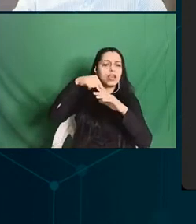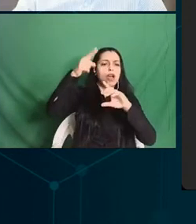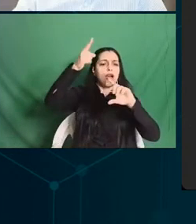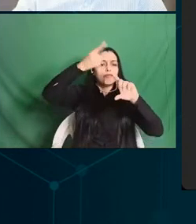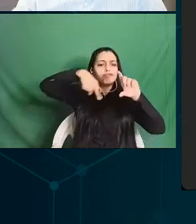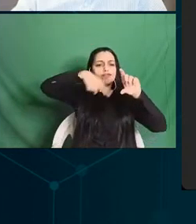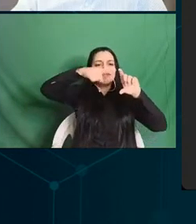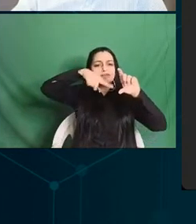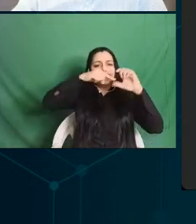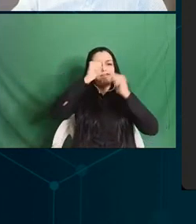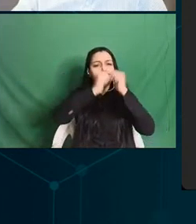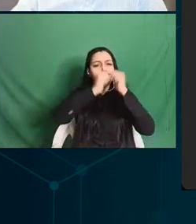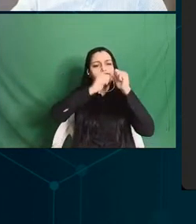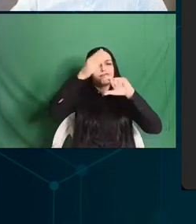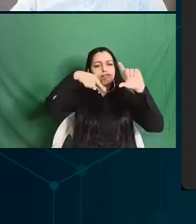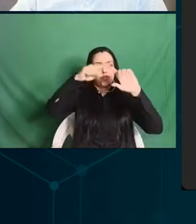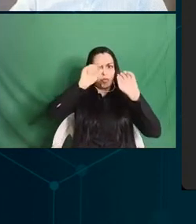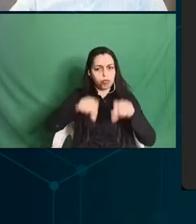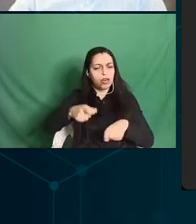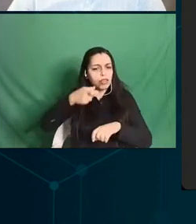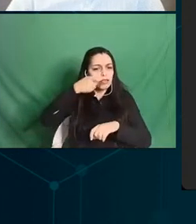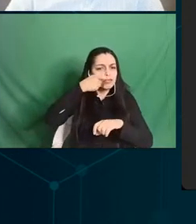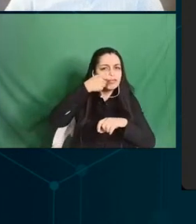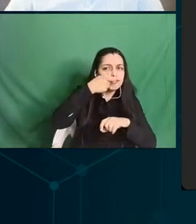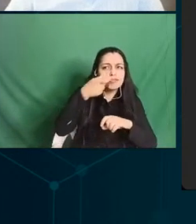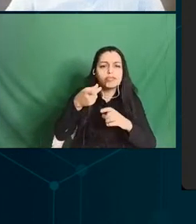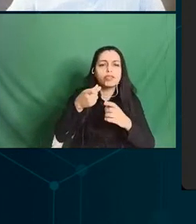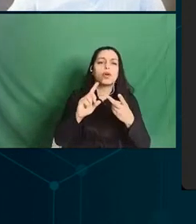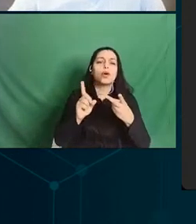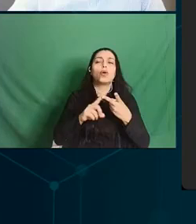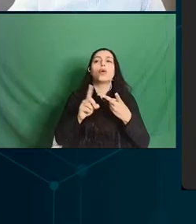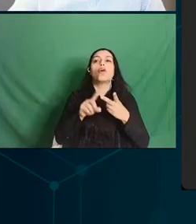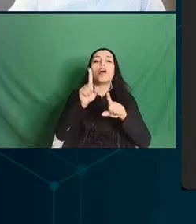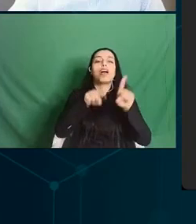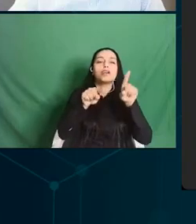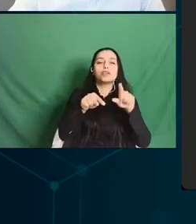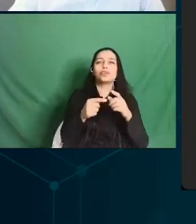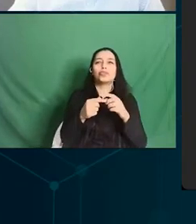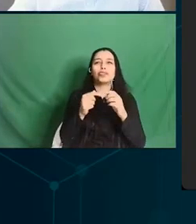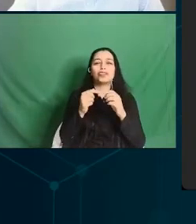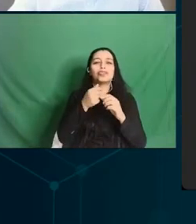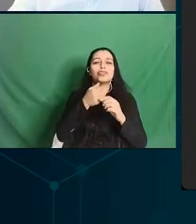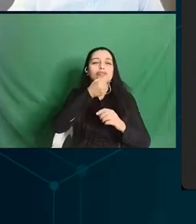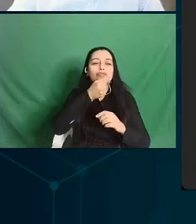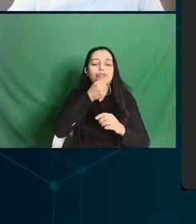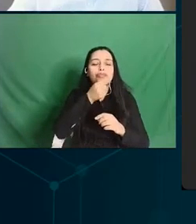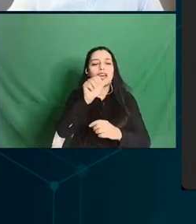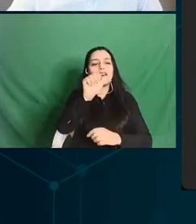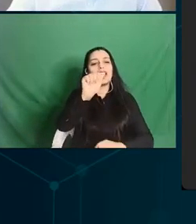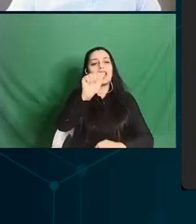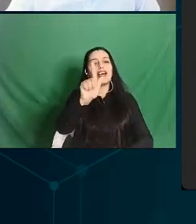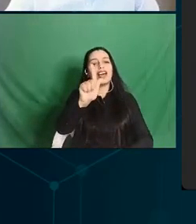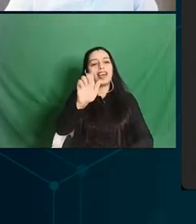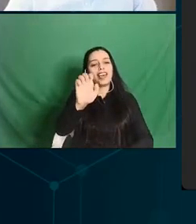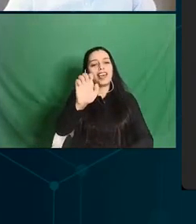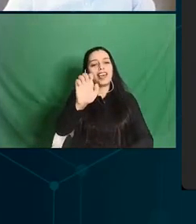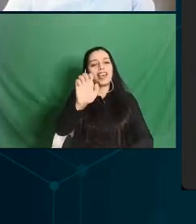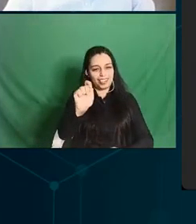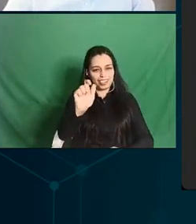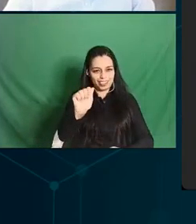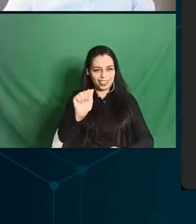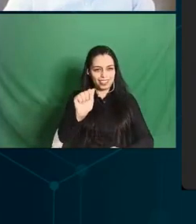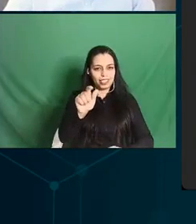and Alexa. I think I've got 13 or 15 devices that are talking back